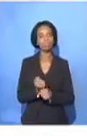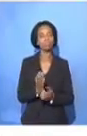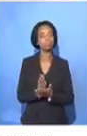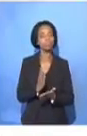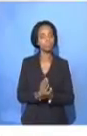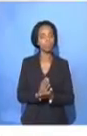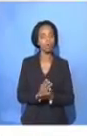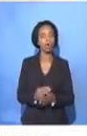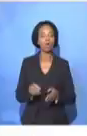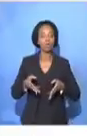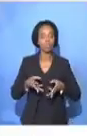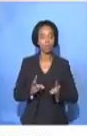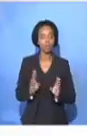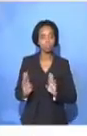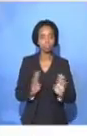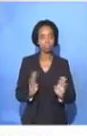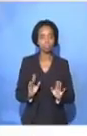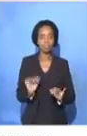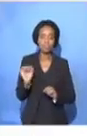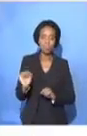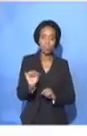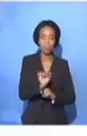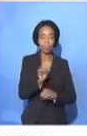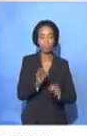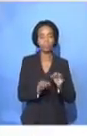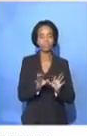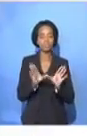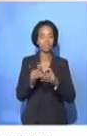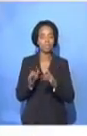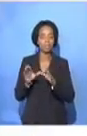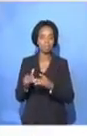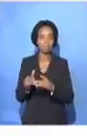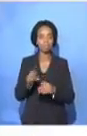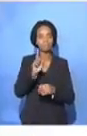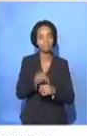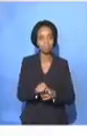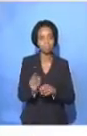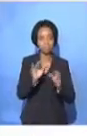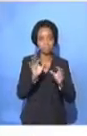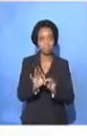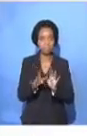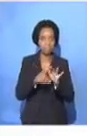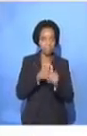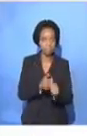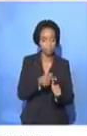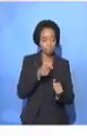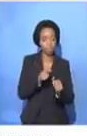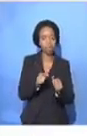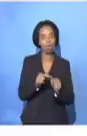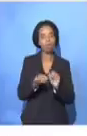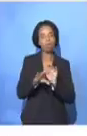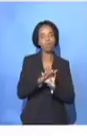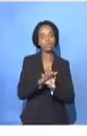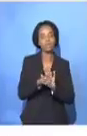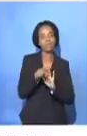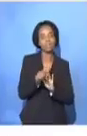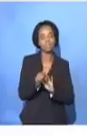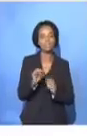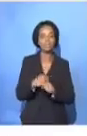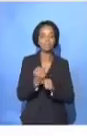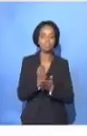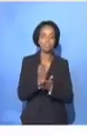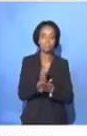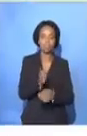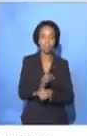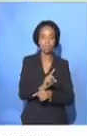political parties to manage their campaign messages, thus ensuring the mature campaign